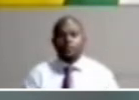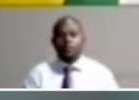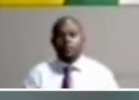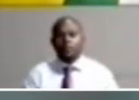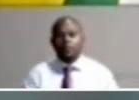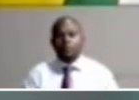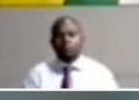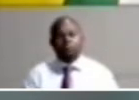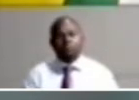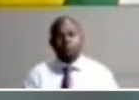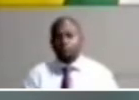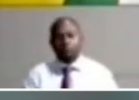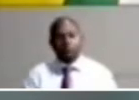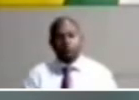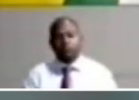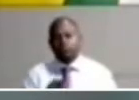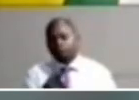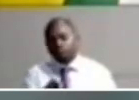was not being addressed.